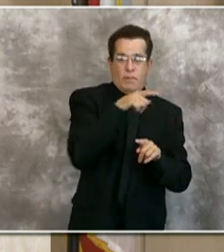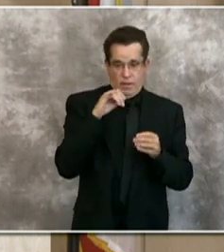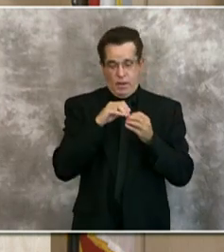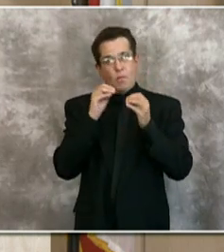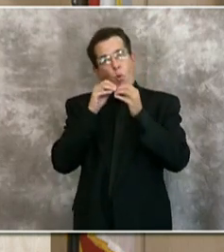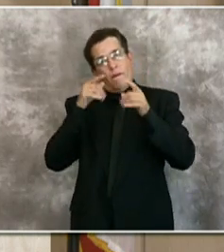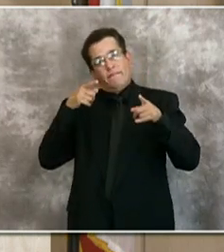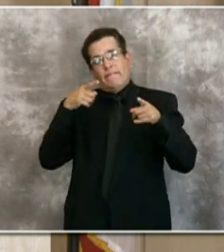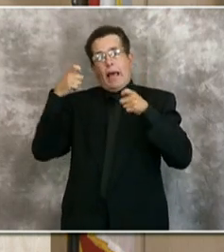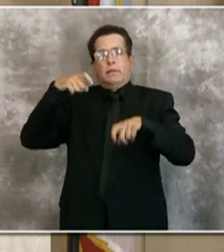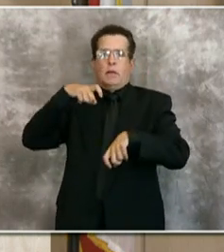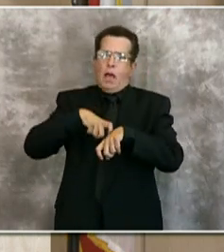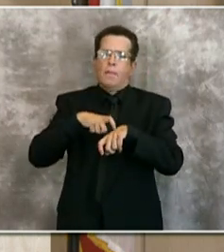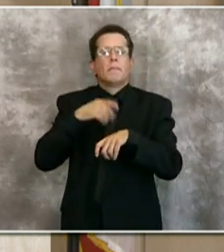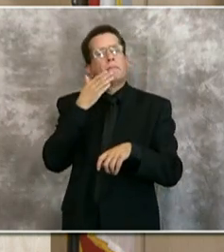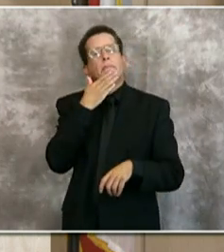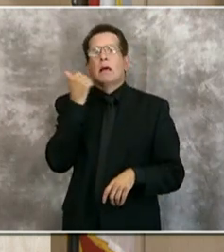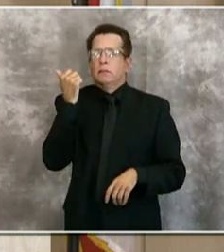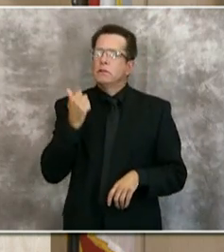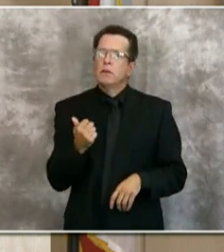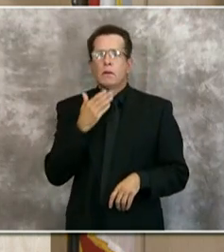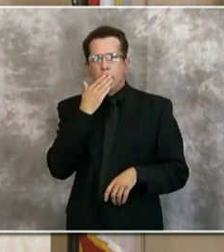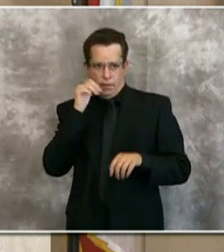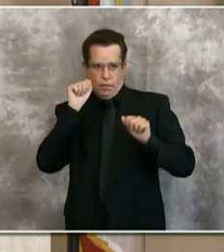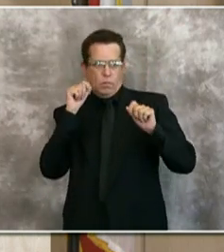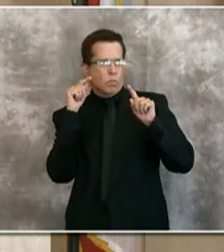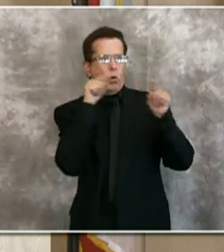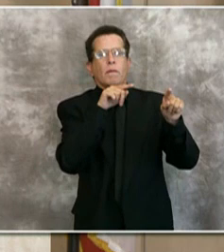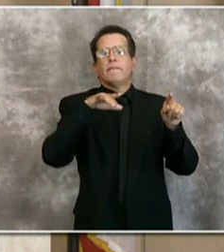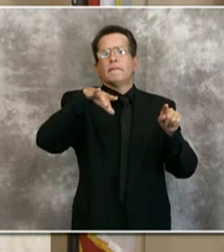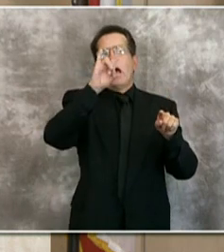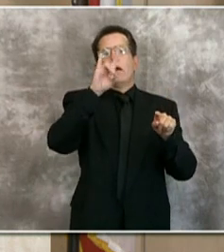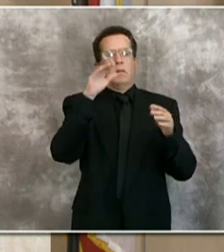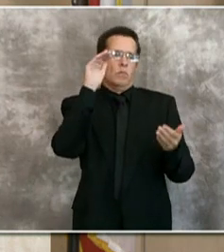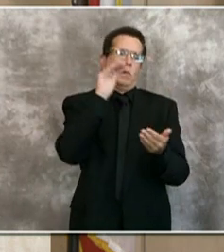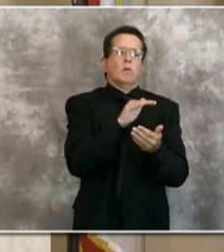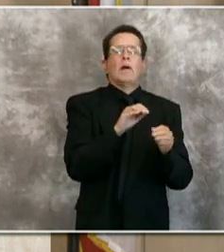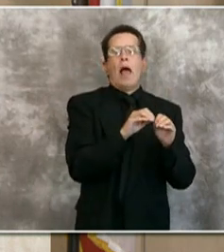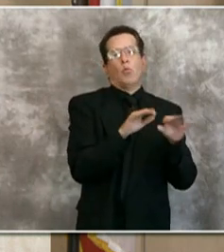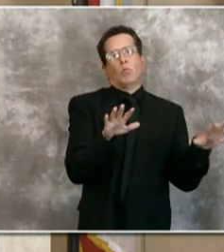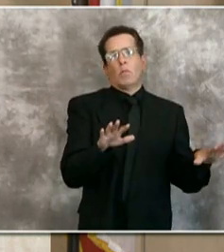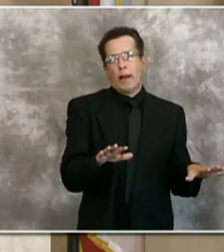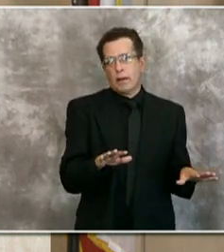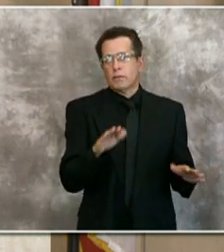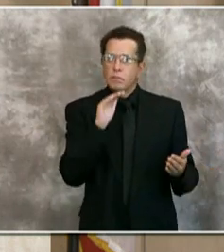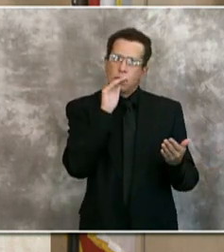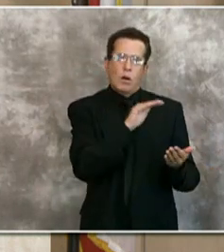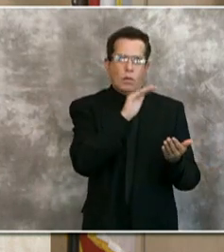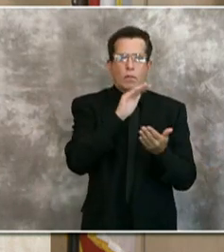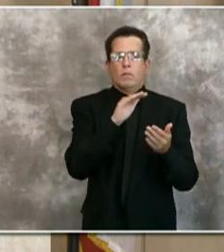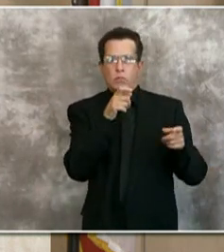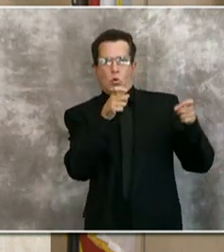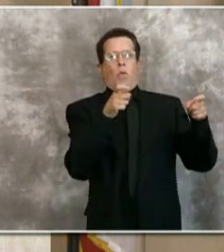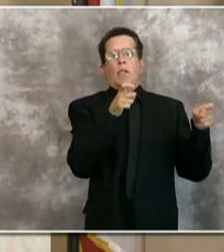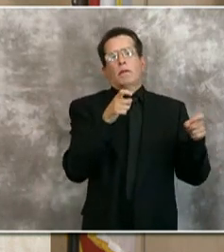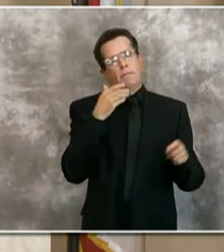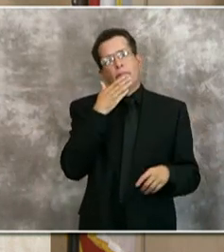the best chance to get the outbreak under control. And as you've heard, there's a lengthening